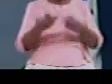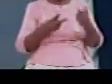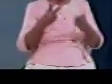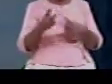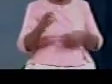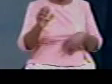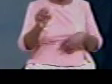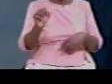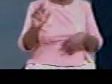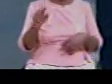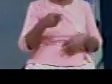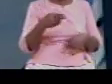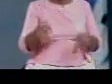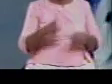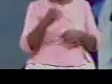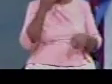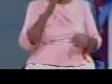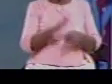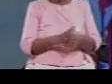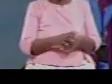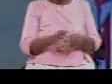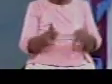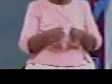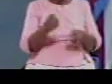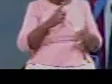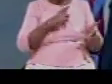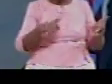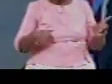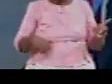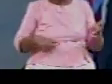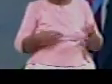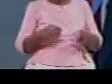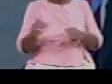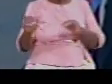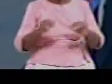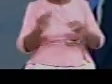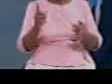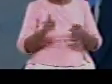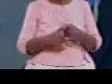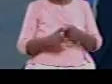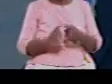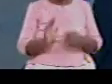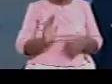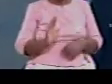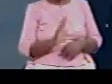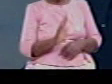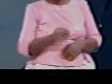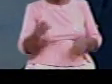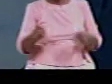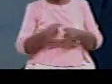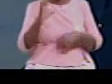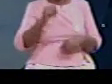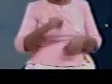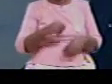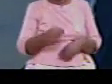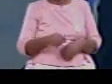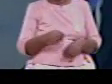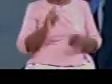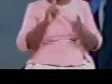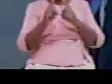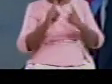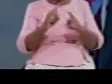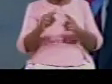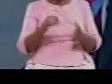said. And the Lord did unto him as he has proposed. And